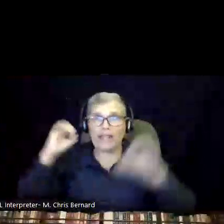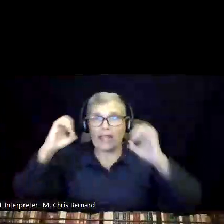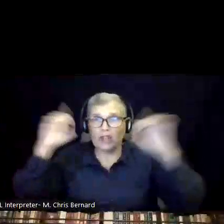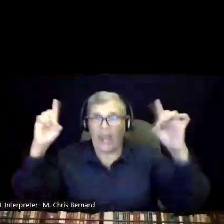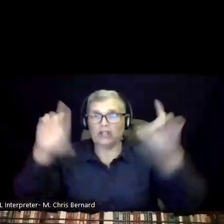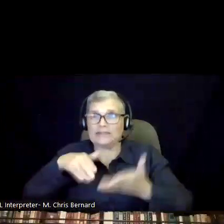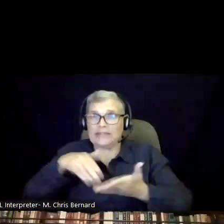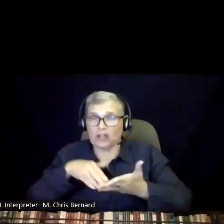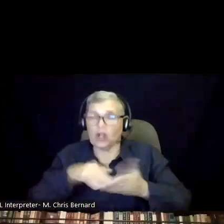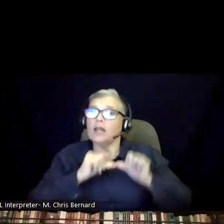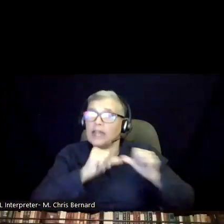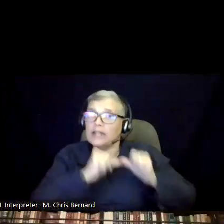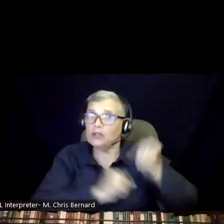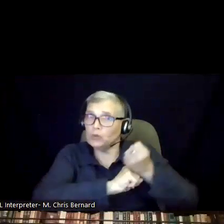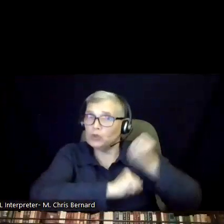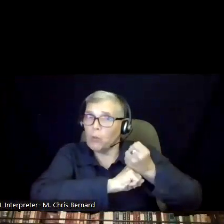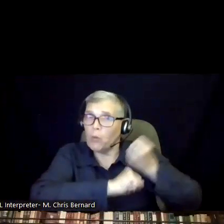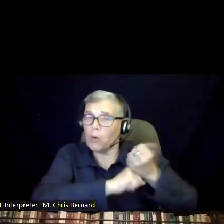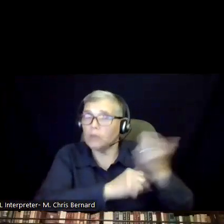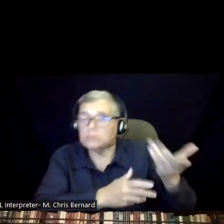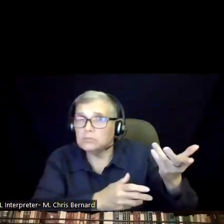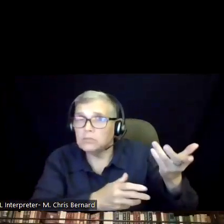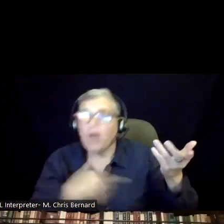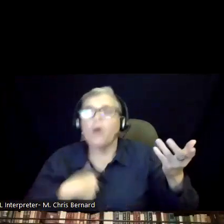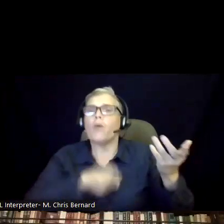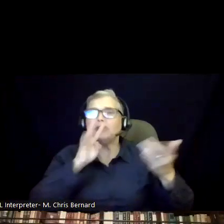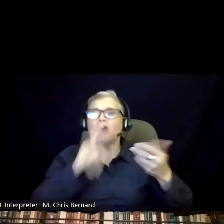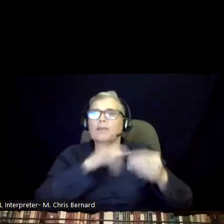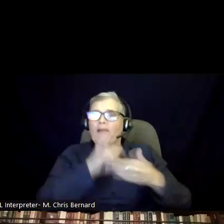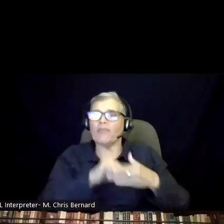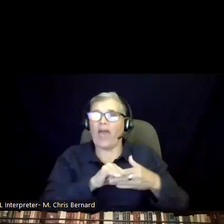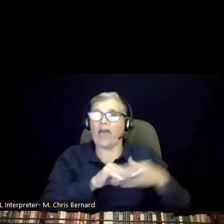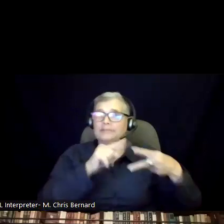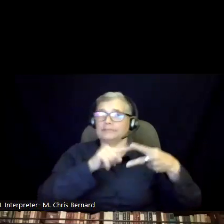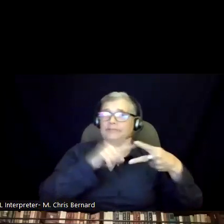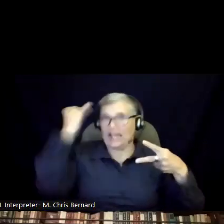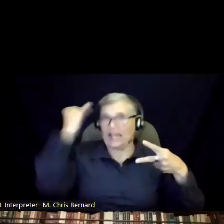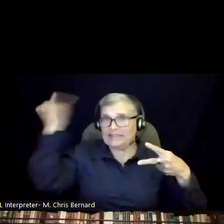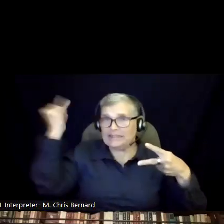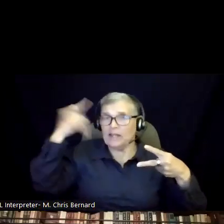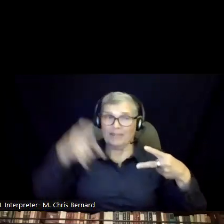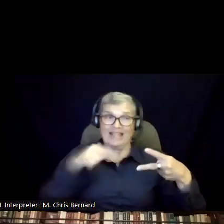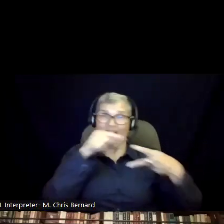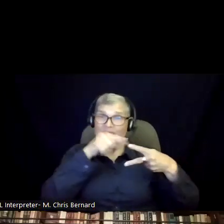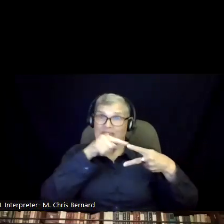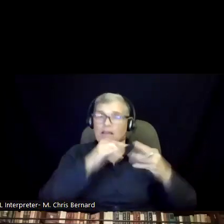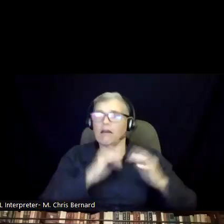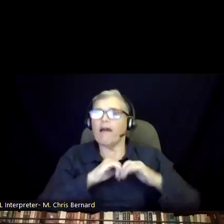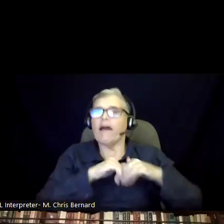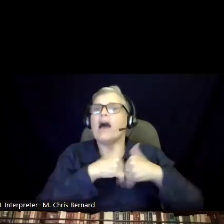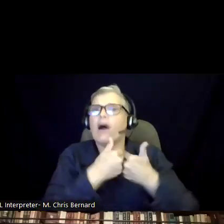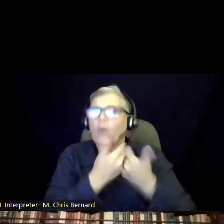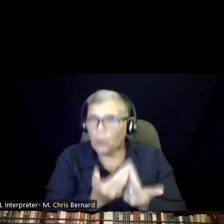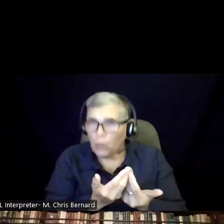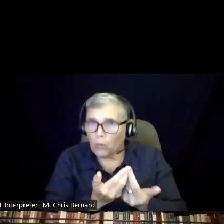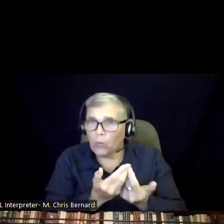can continue to support. We talk about that narrative because it's the story of how several